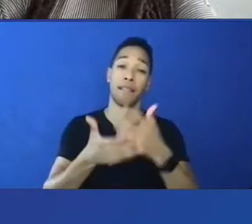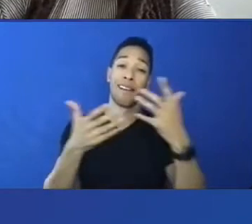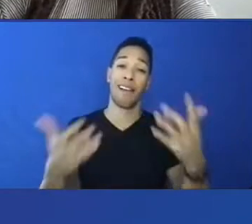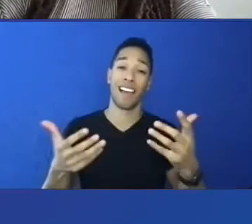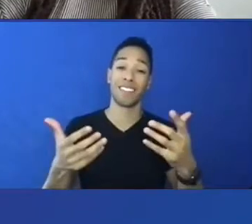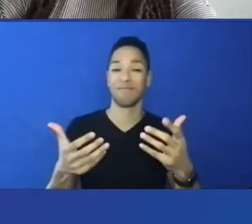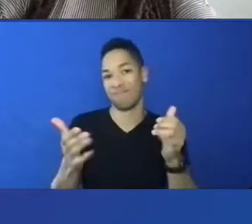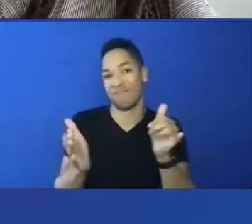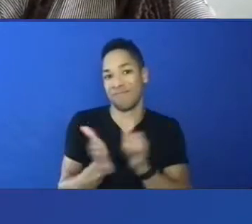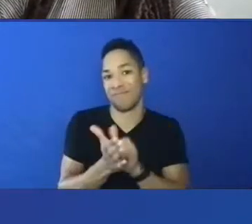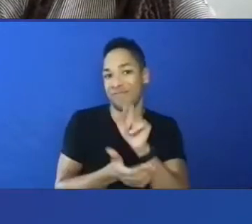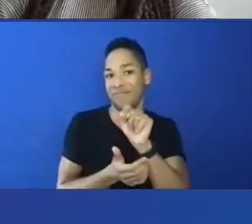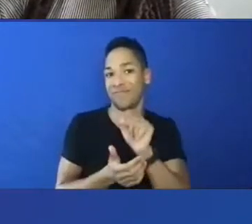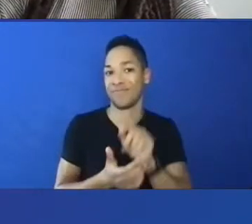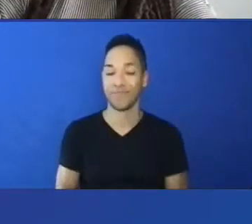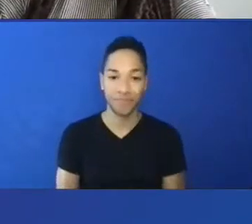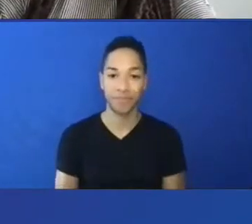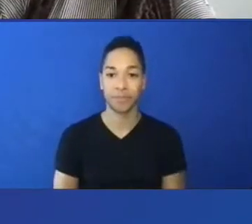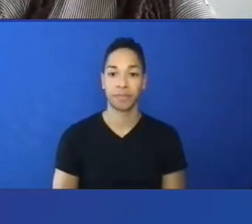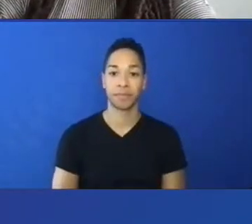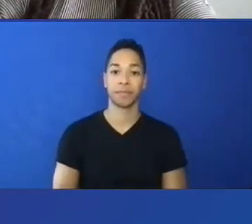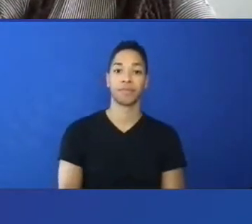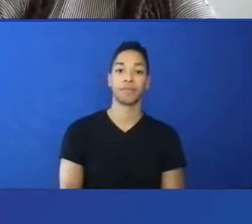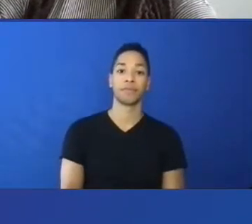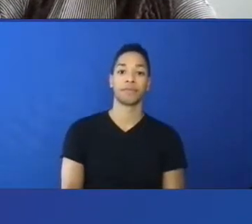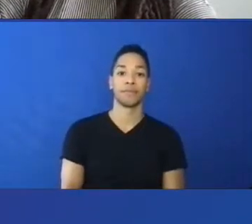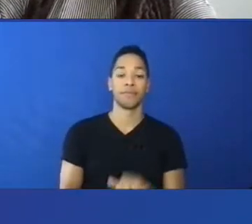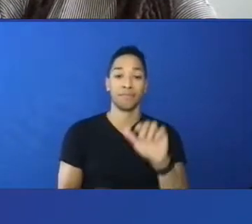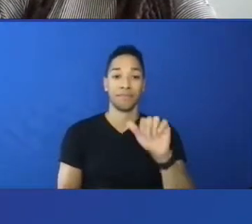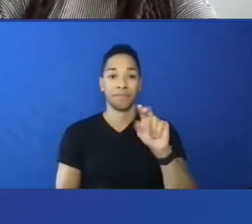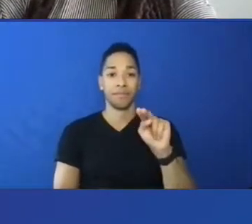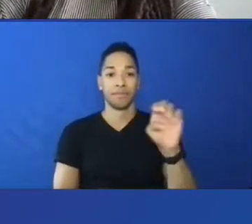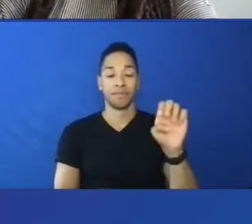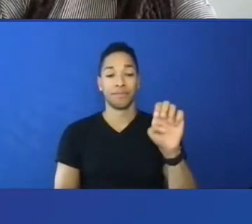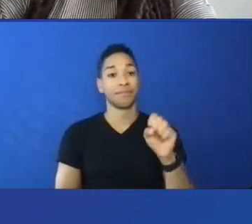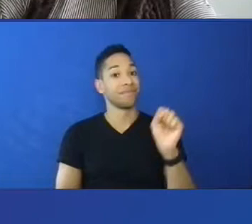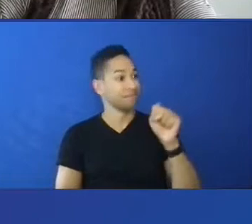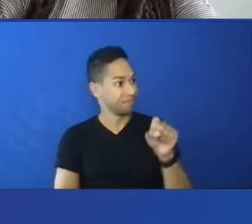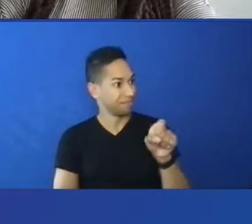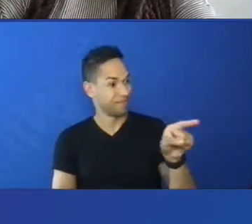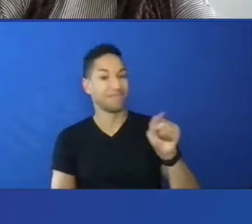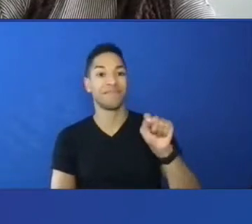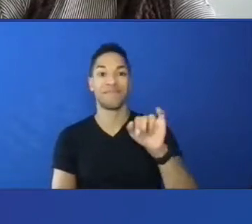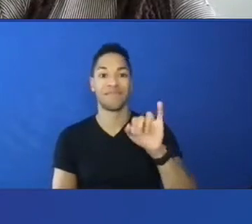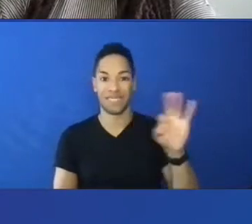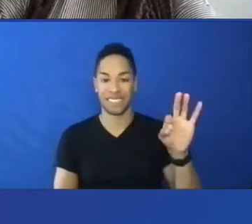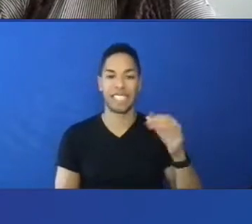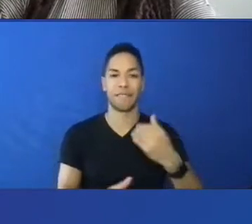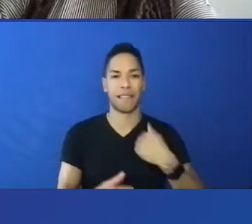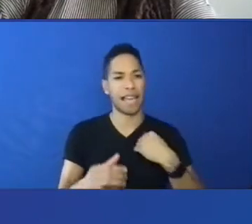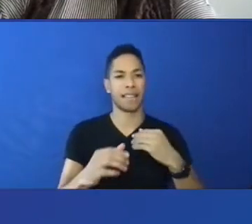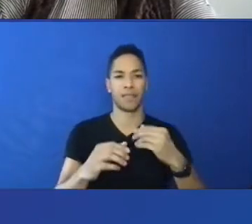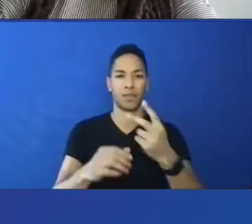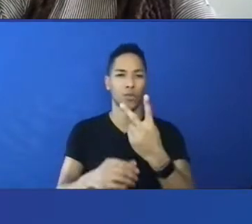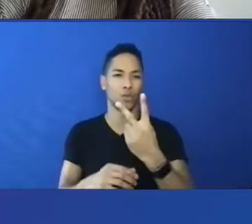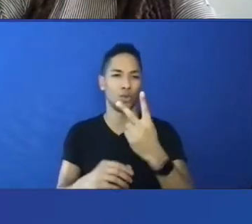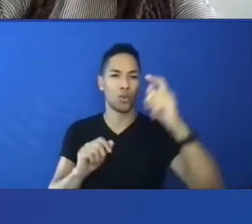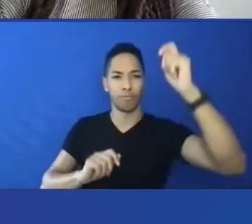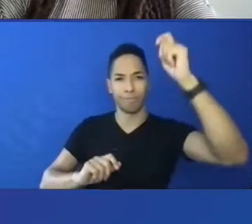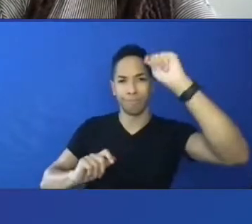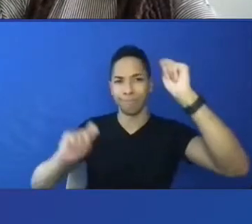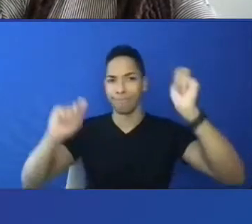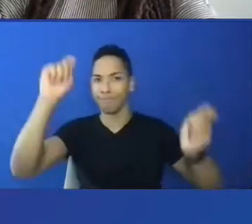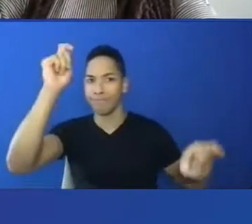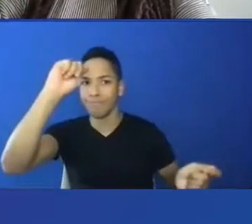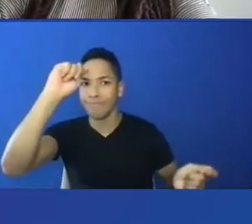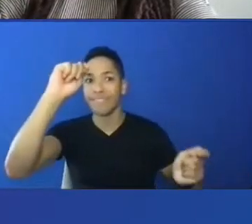And that's, yeah. Yeah, Tiffany, and this sort of executive artist director, artistic executive director has its